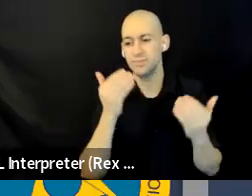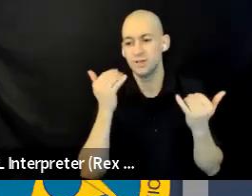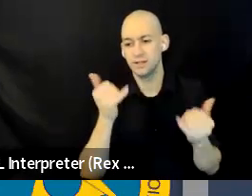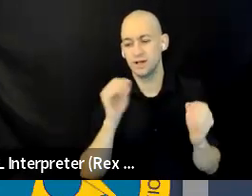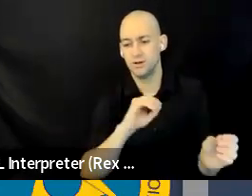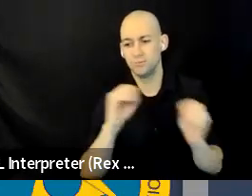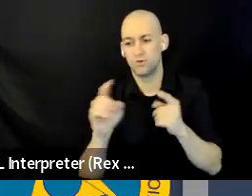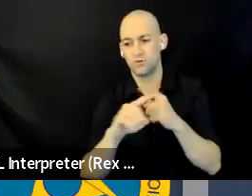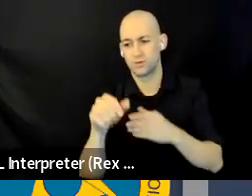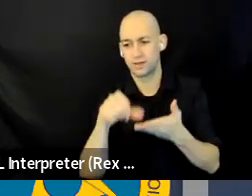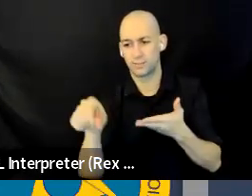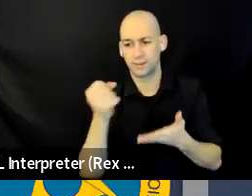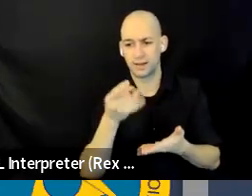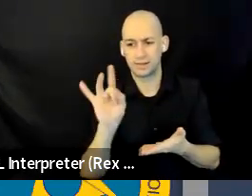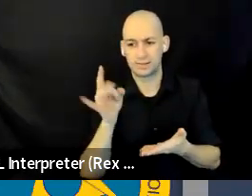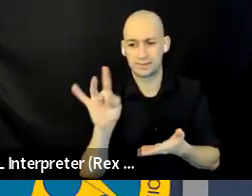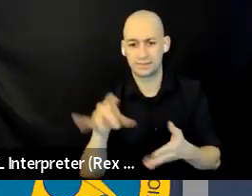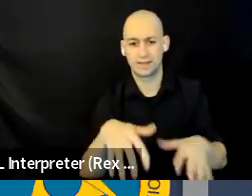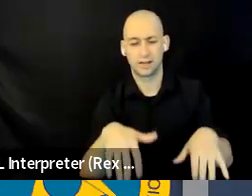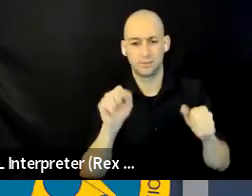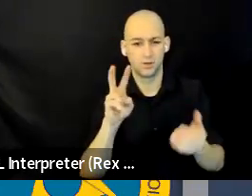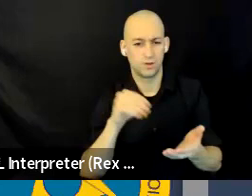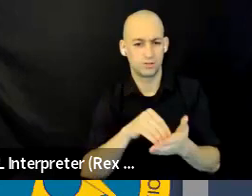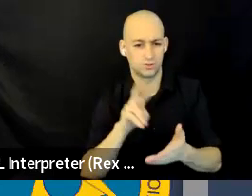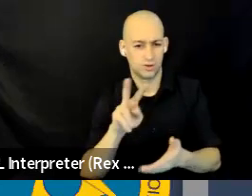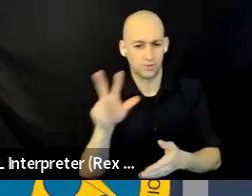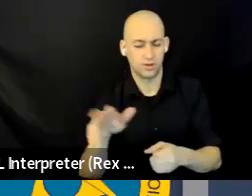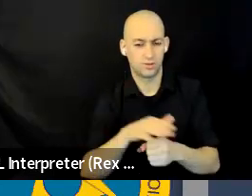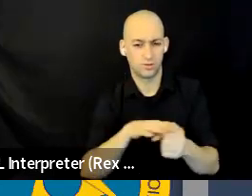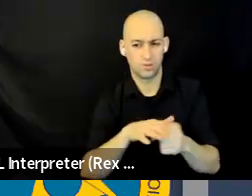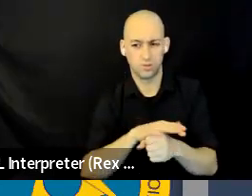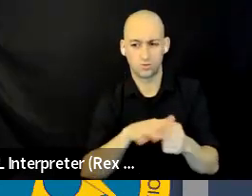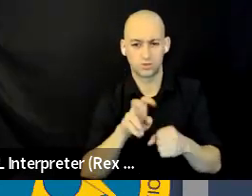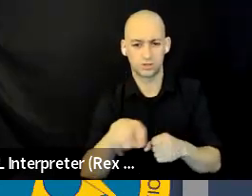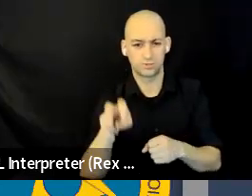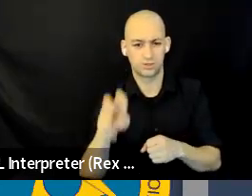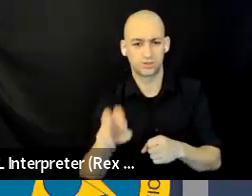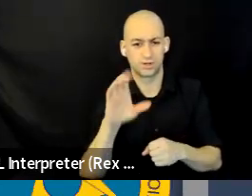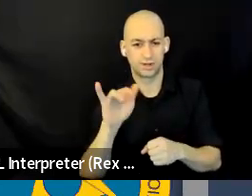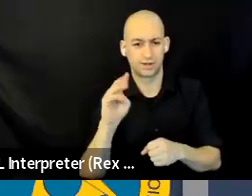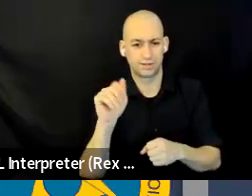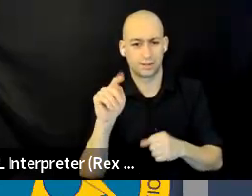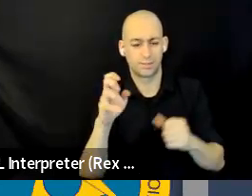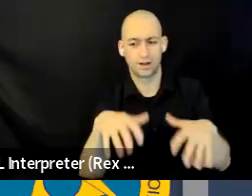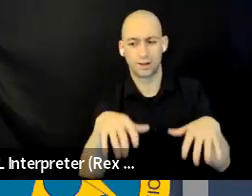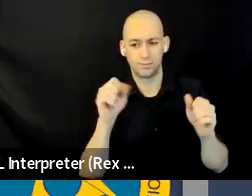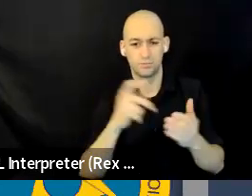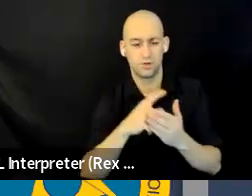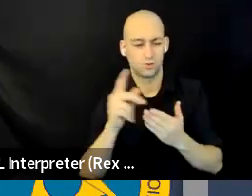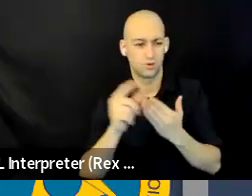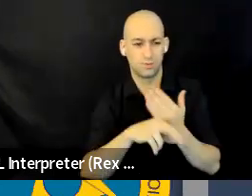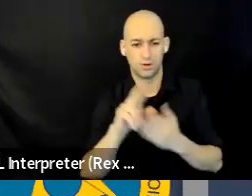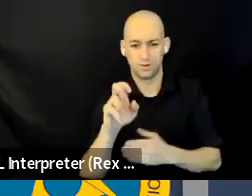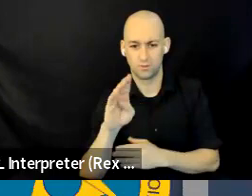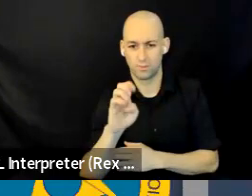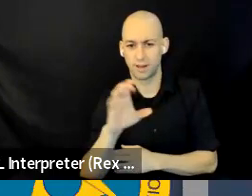tab 18, adoption of the 2023 Local Transportation Climate Adaptation Program. Rebecca. Thank